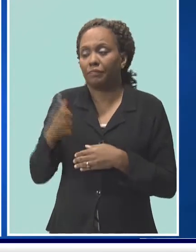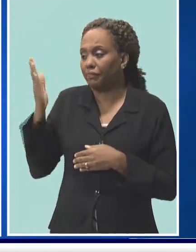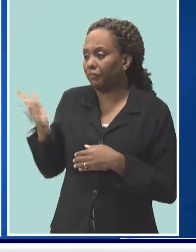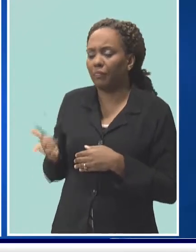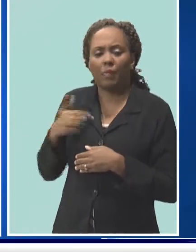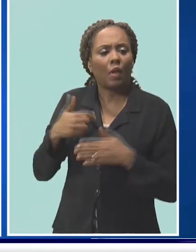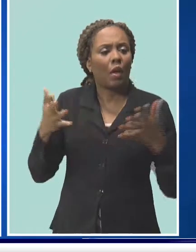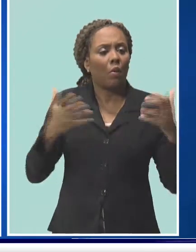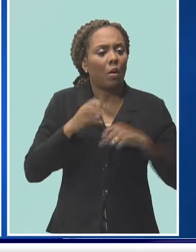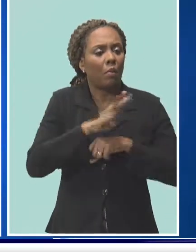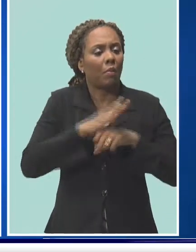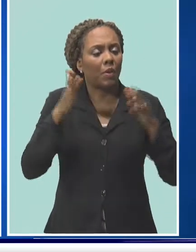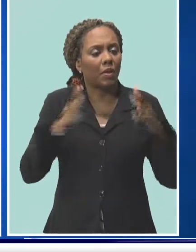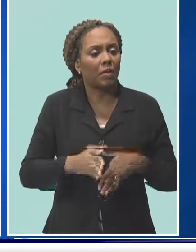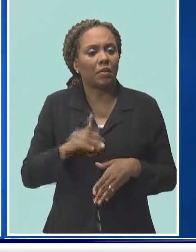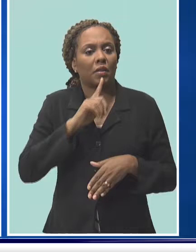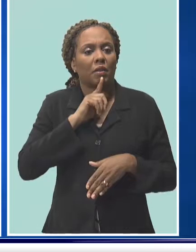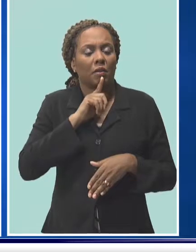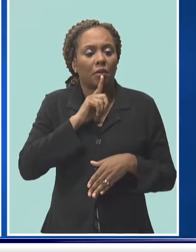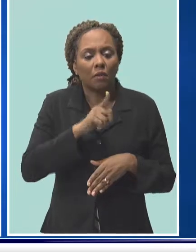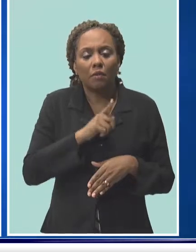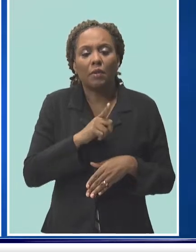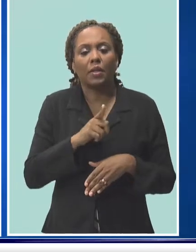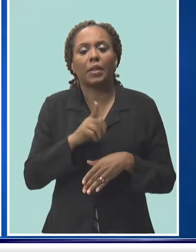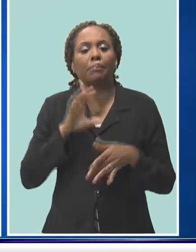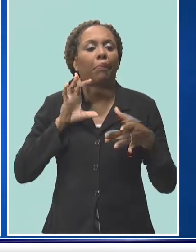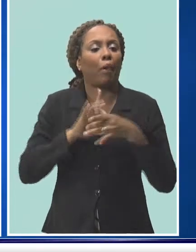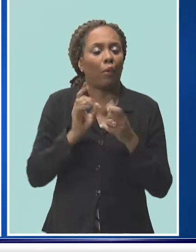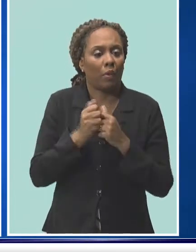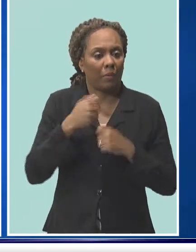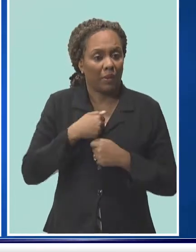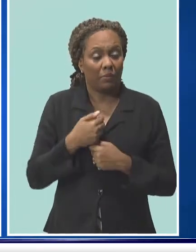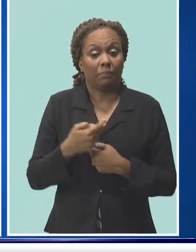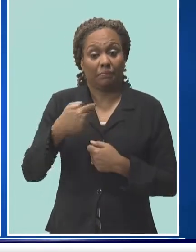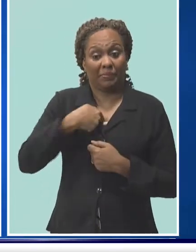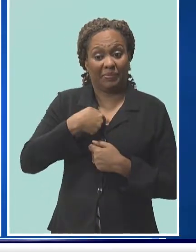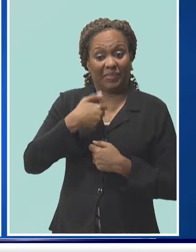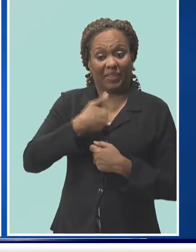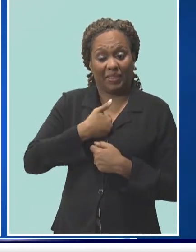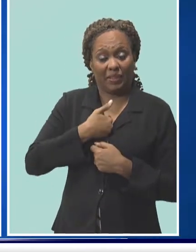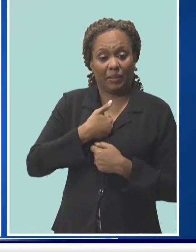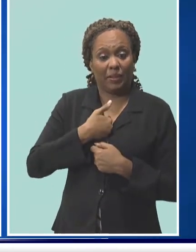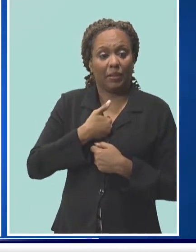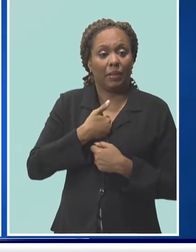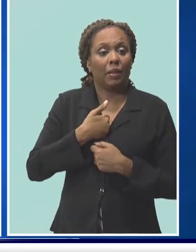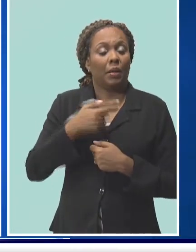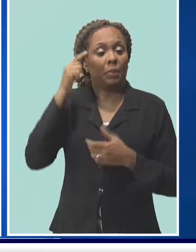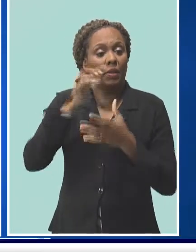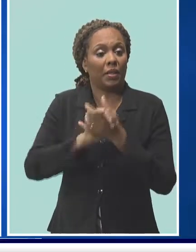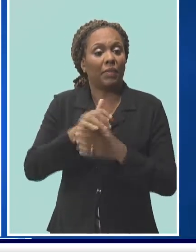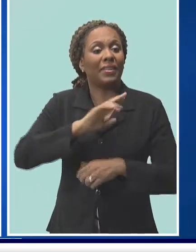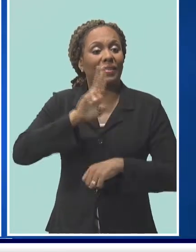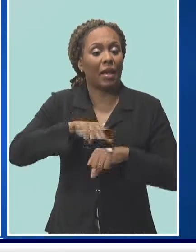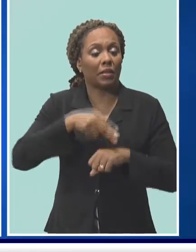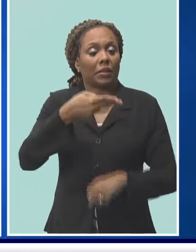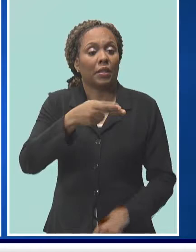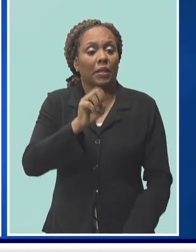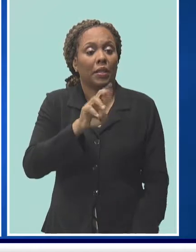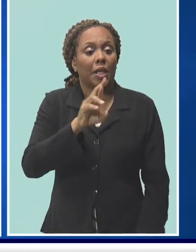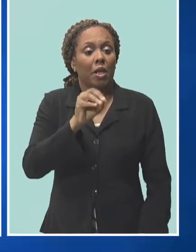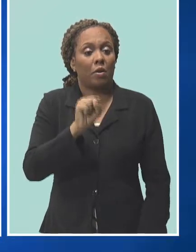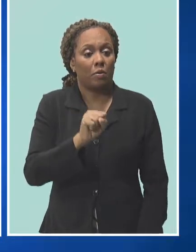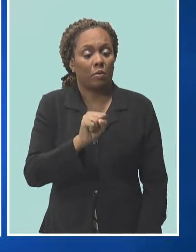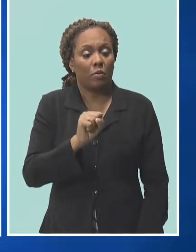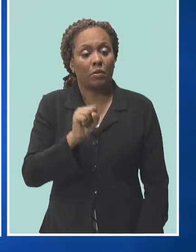particular issue when we have the conversation. I, like you, believe that National Hero Square should be the home of a